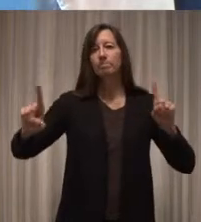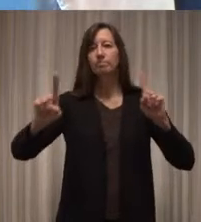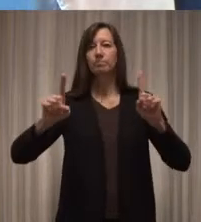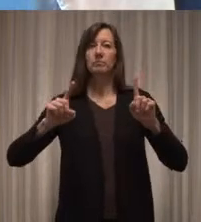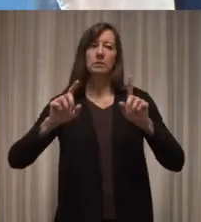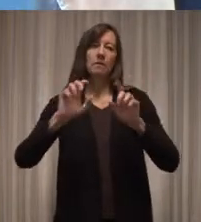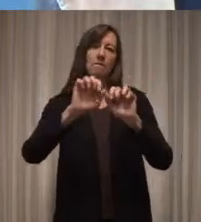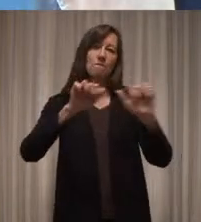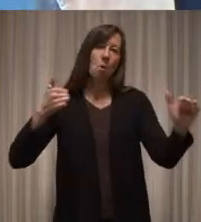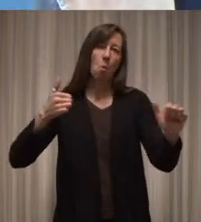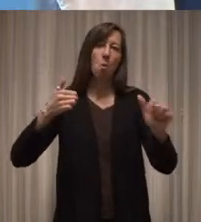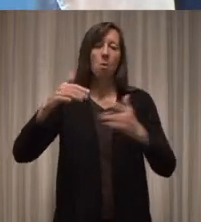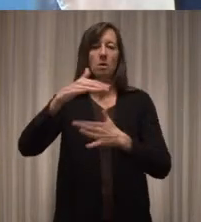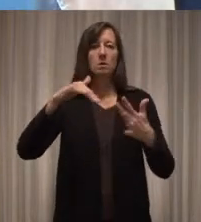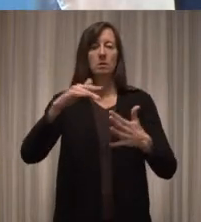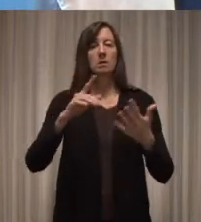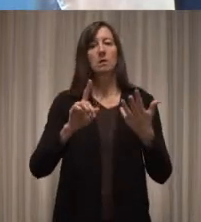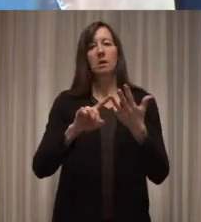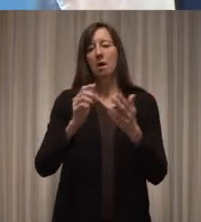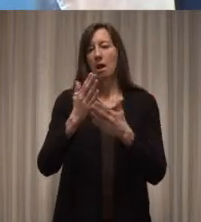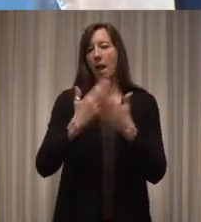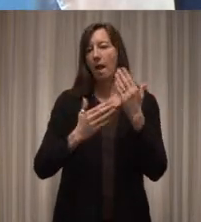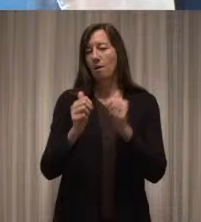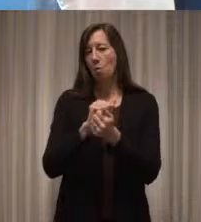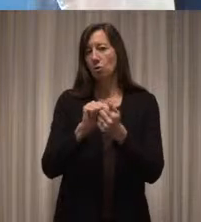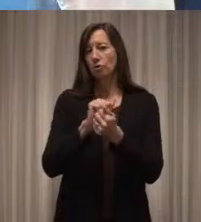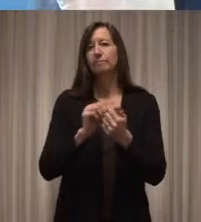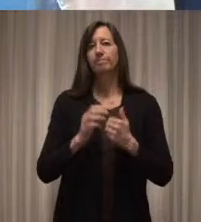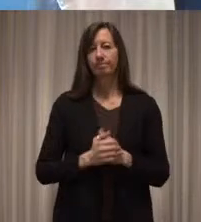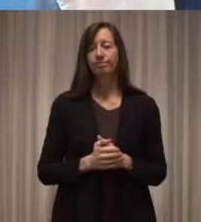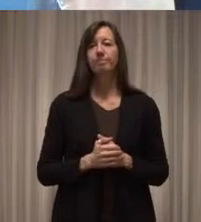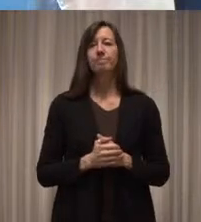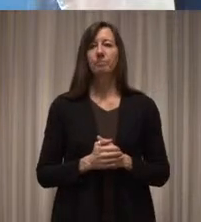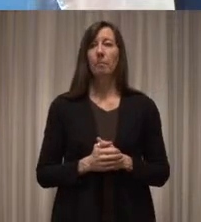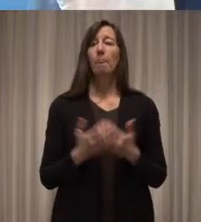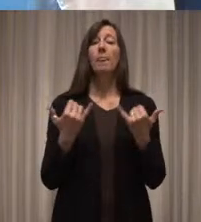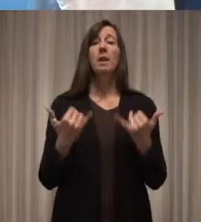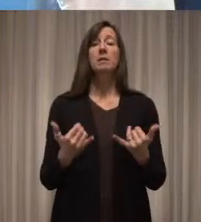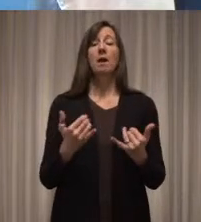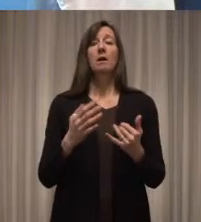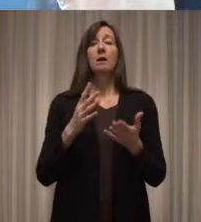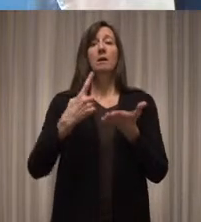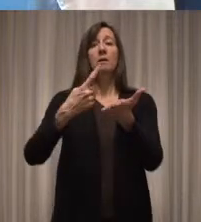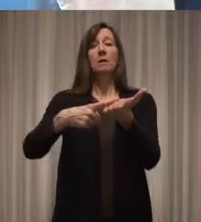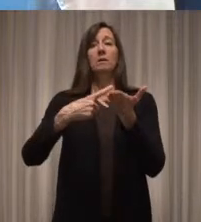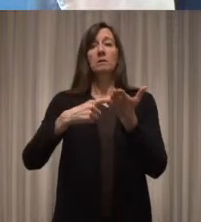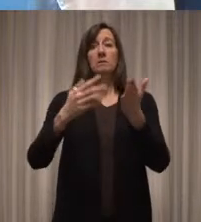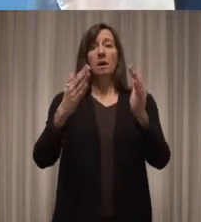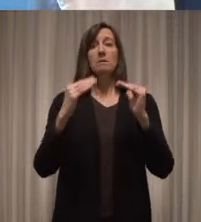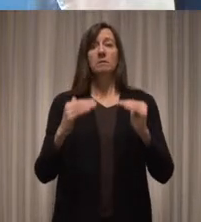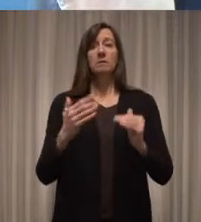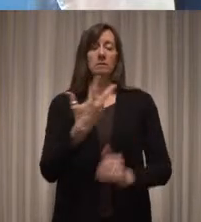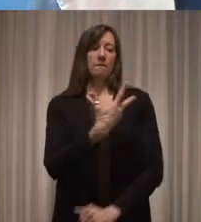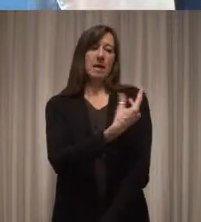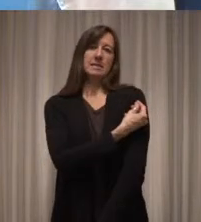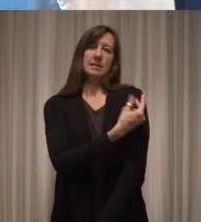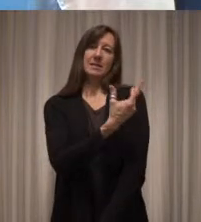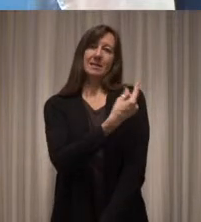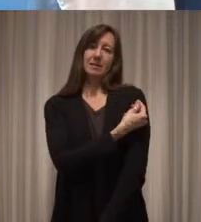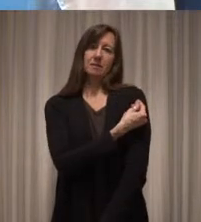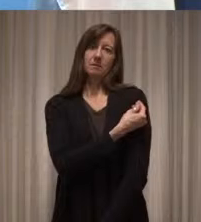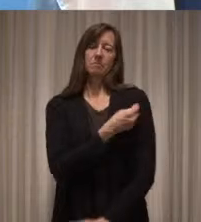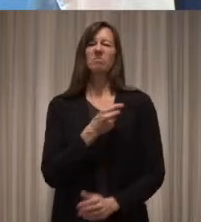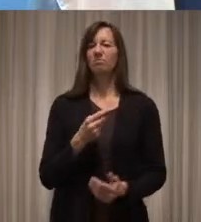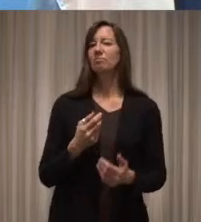and talking about vaccines, I'm going to briefly just talk about where we're at this week, and then we'll mostly talk about where we're